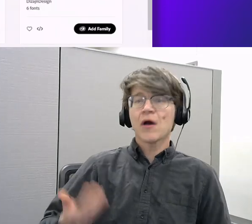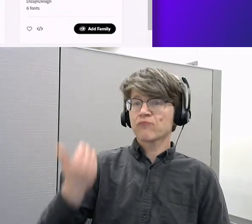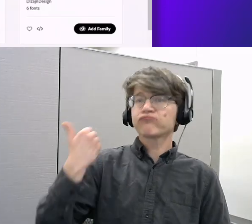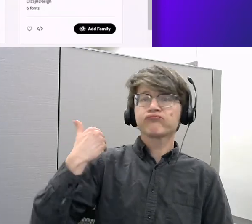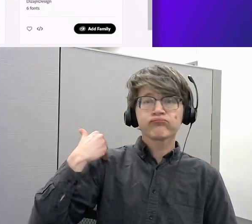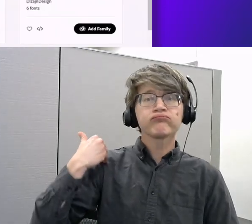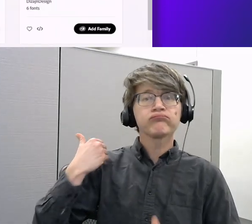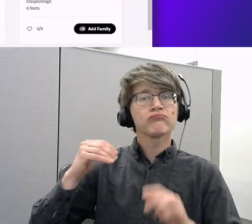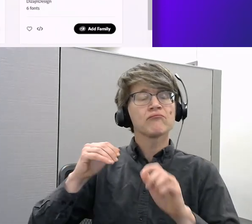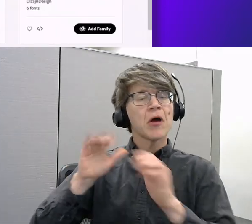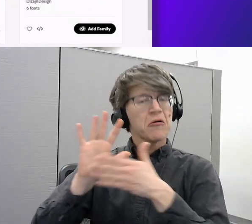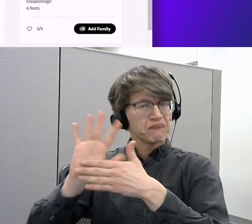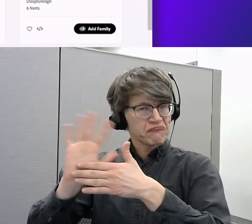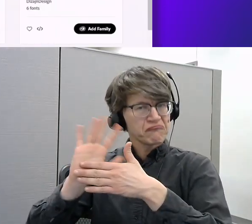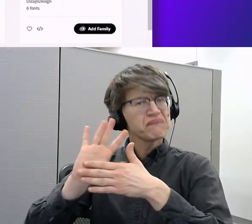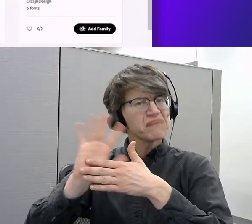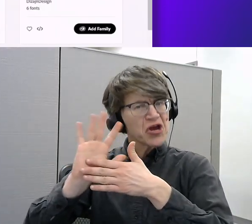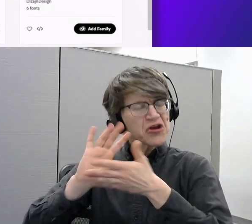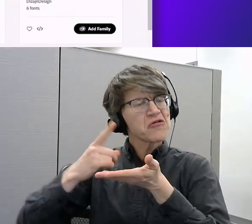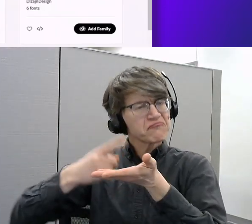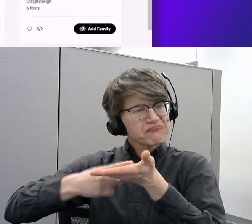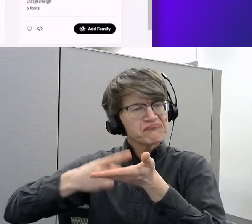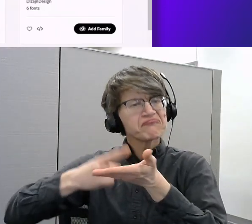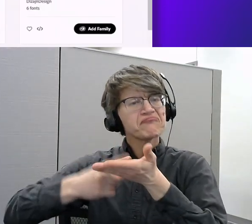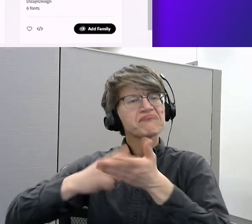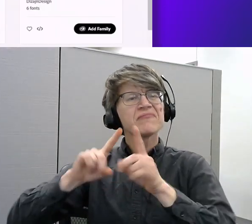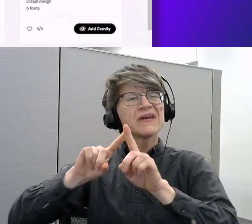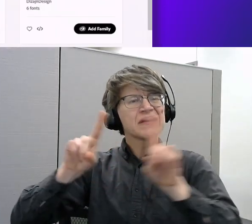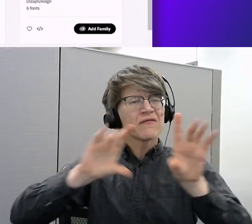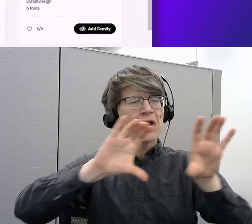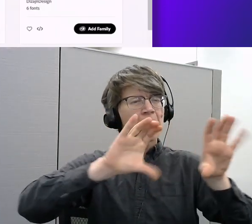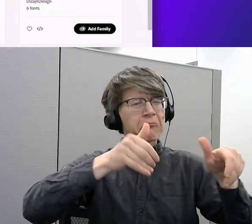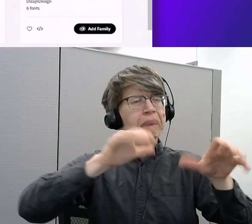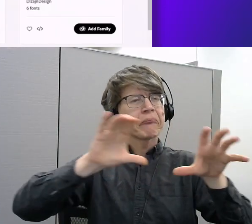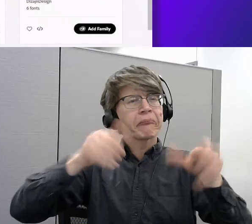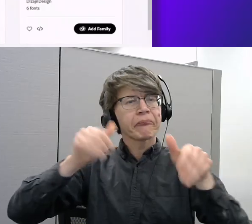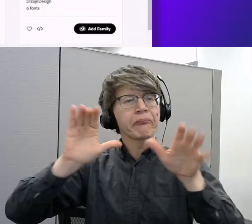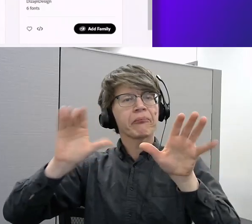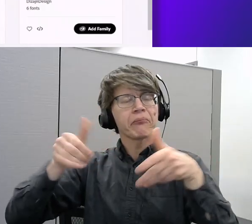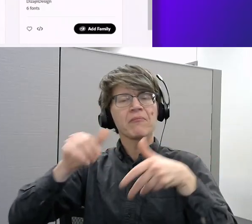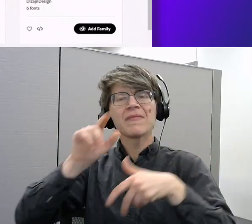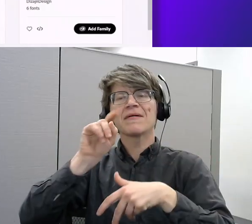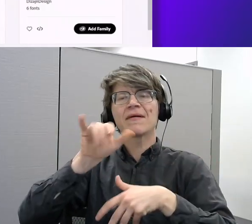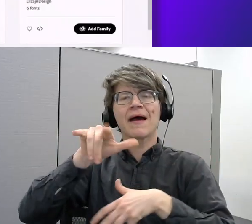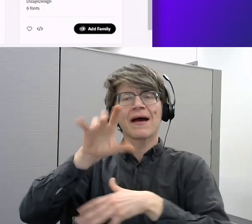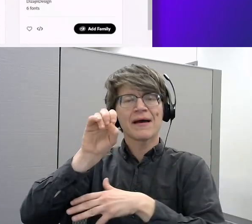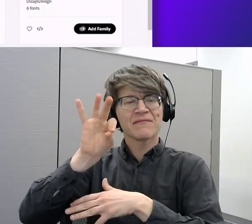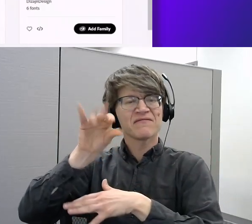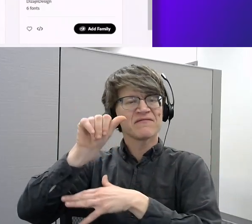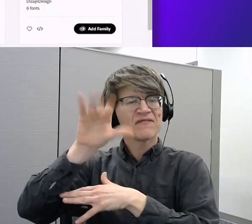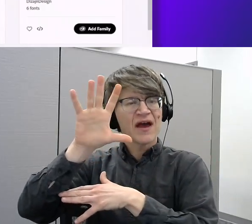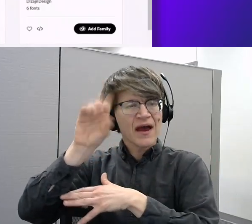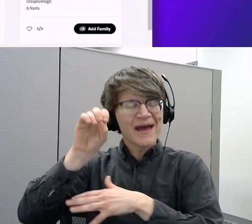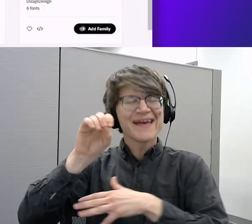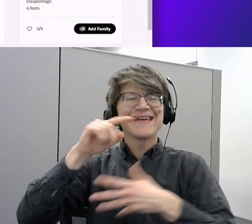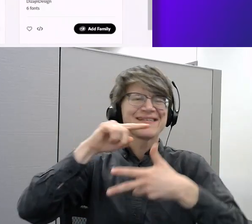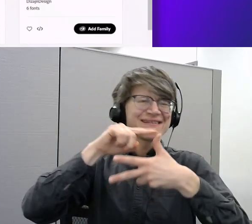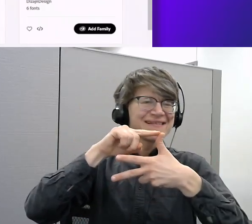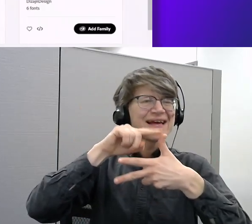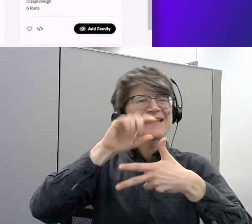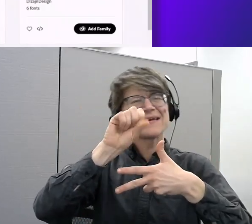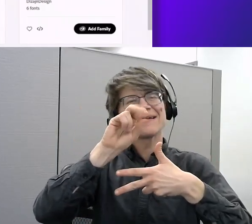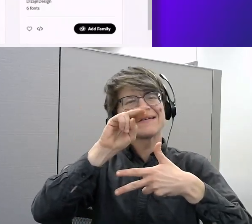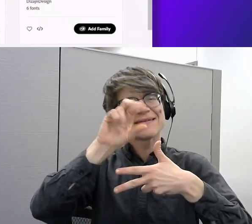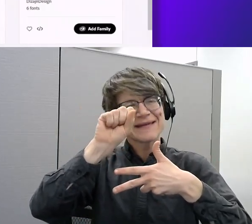about classification of typeface, whether it's a sans serif or a serif, a slab serif or a script, so on and so forth. We briefly touched on